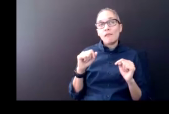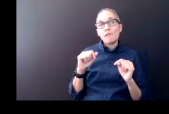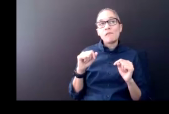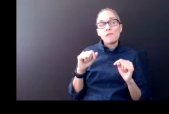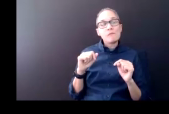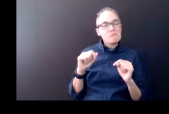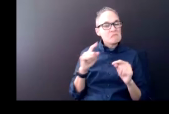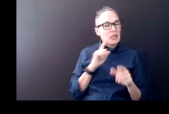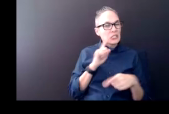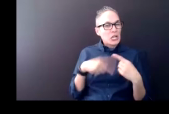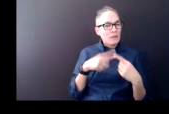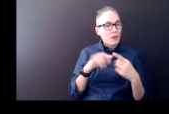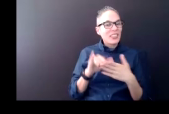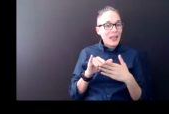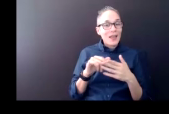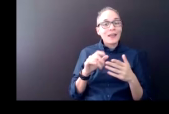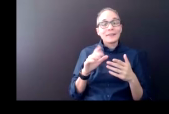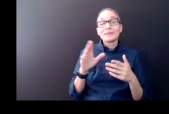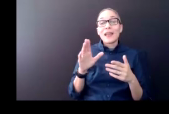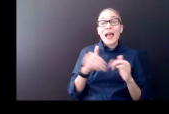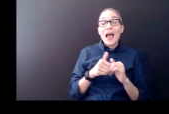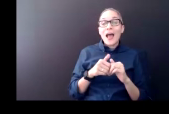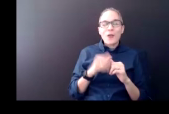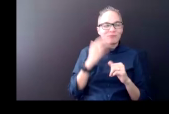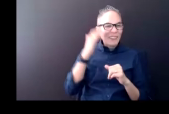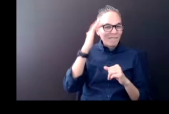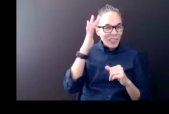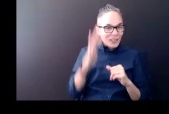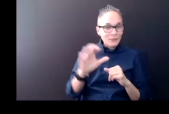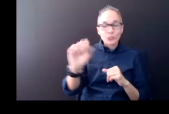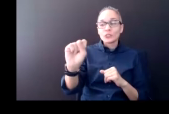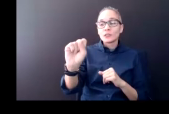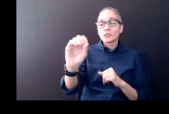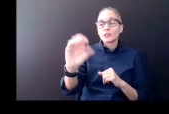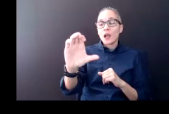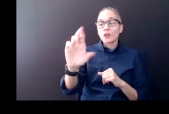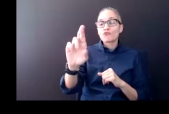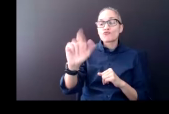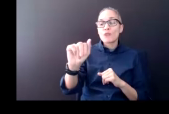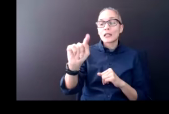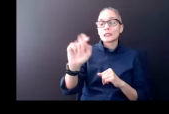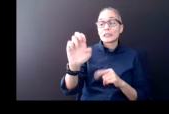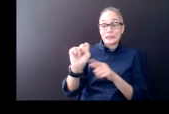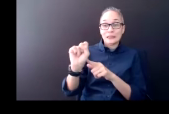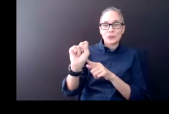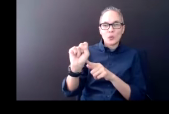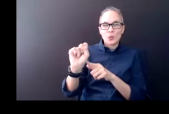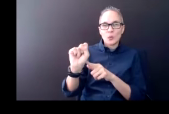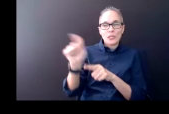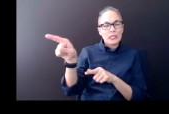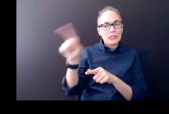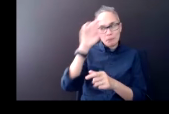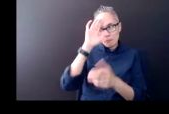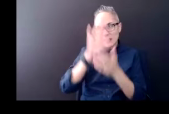and I talk about that in my next slide about how Socrates, during that time, you know, Socrates was a big proponent of